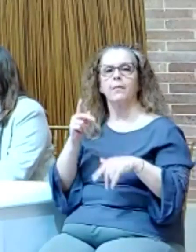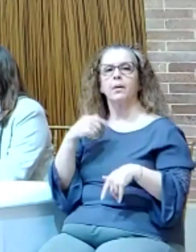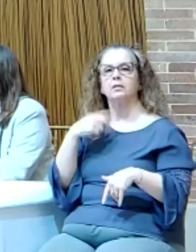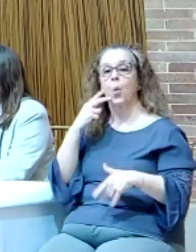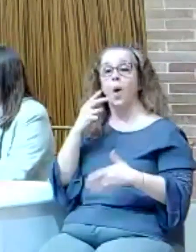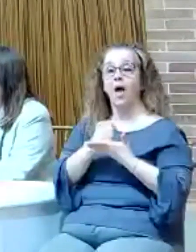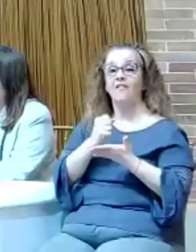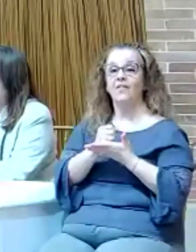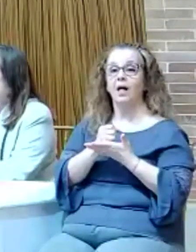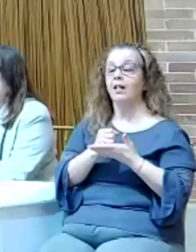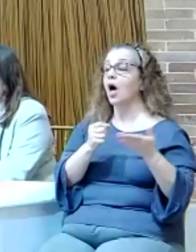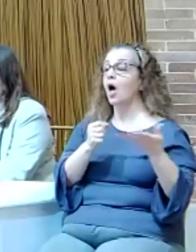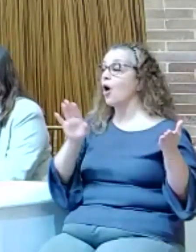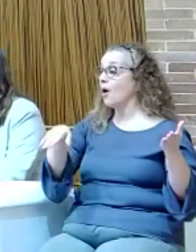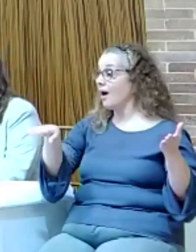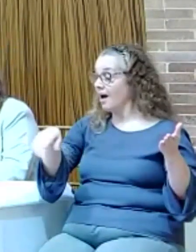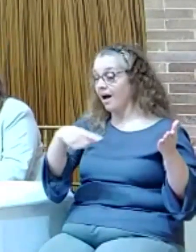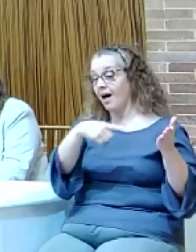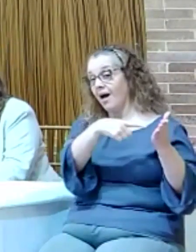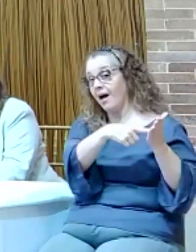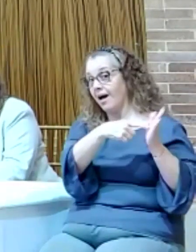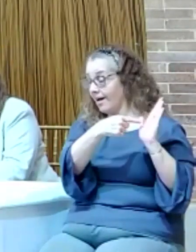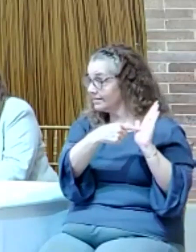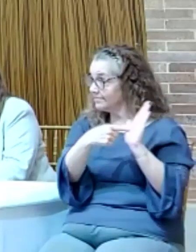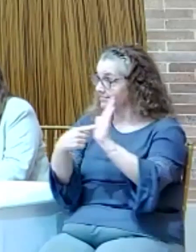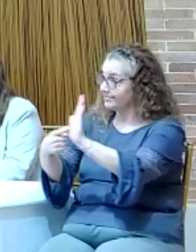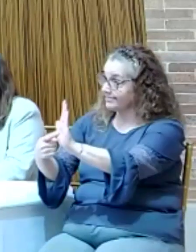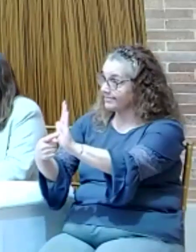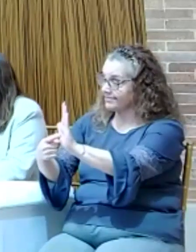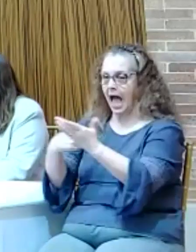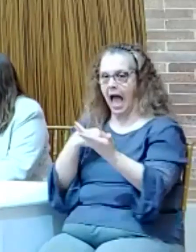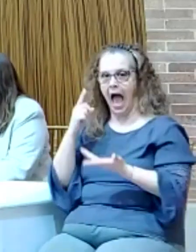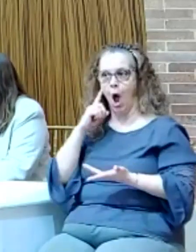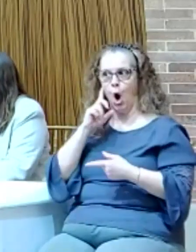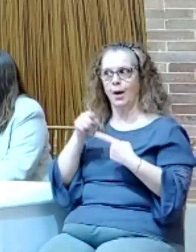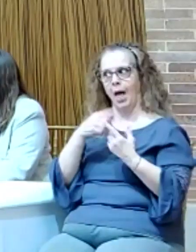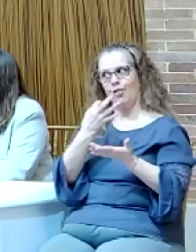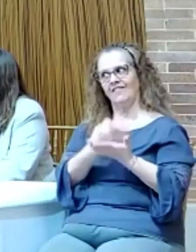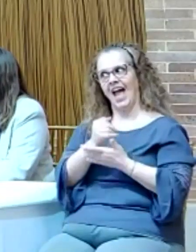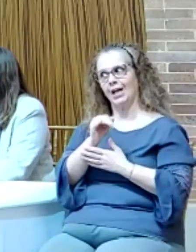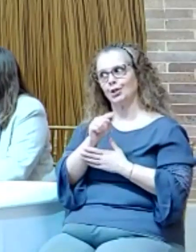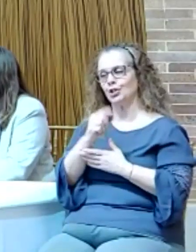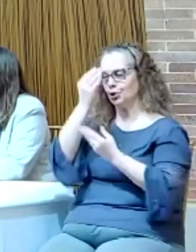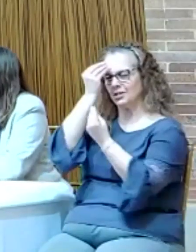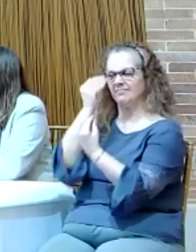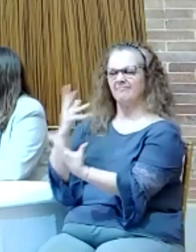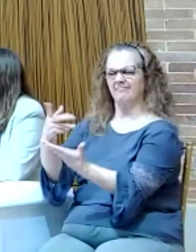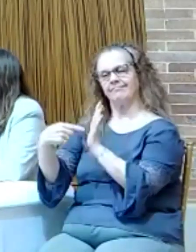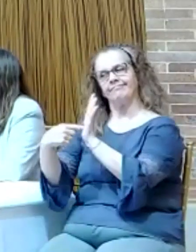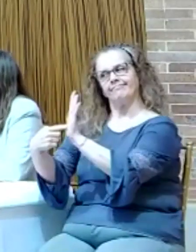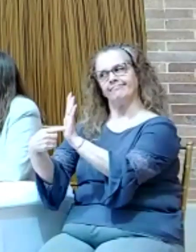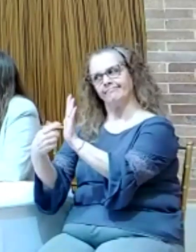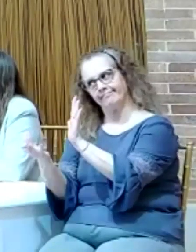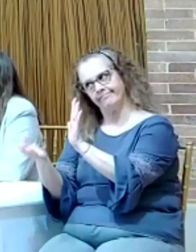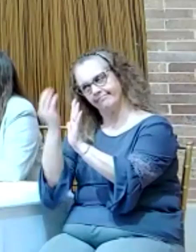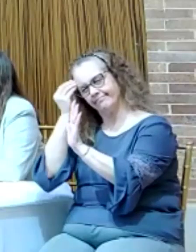hey housing provider you know I went to this great training at the Bronx Zoo and I heard about these fact sheets and just want to let you know